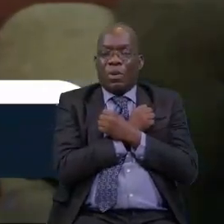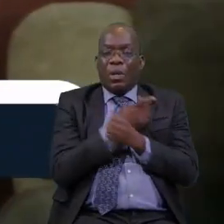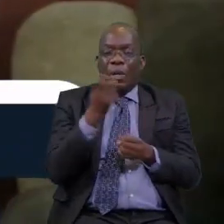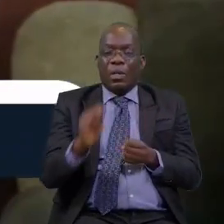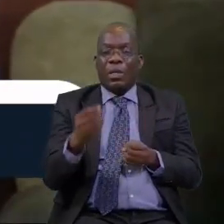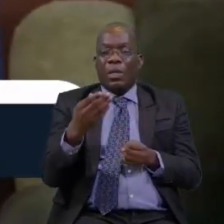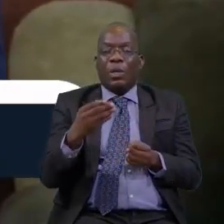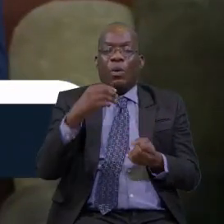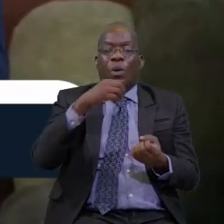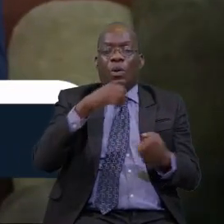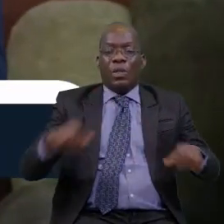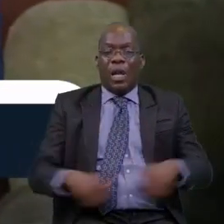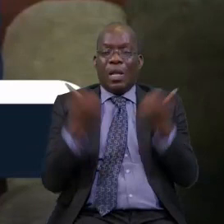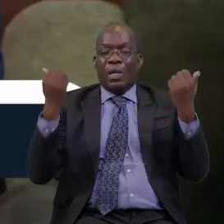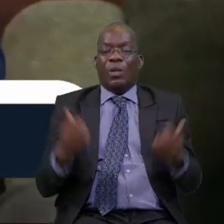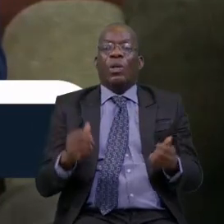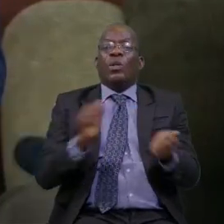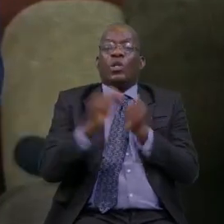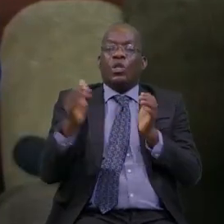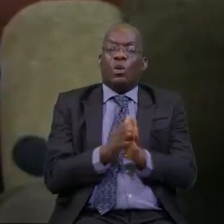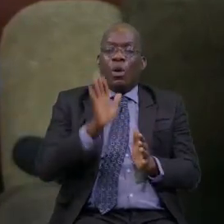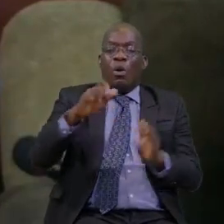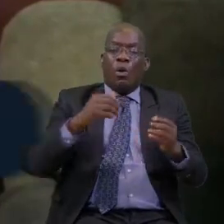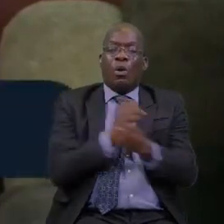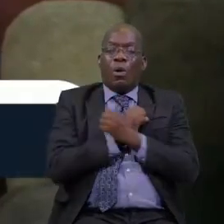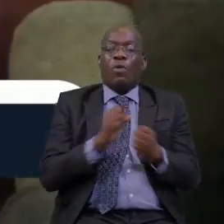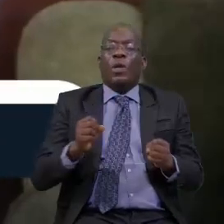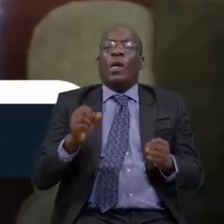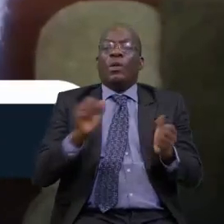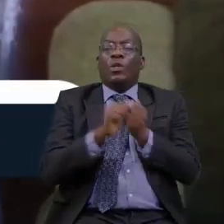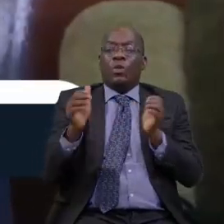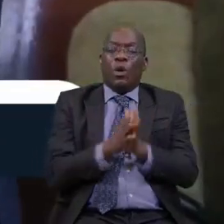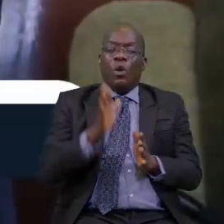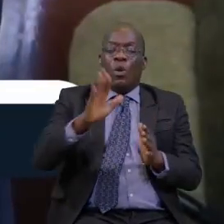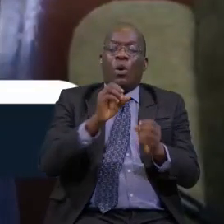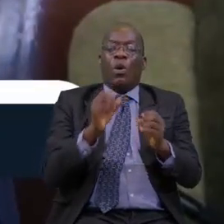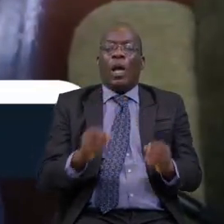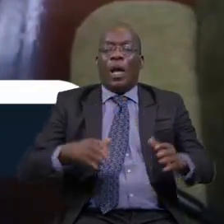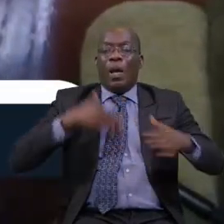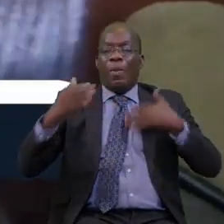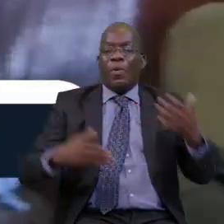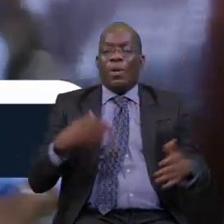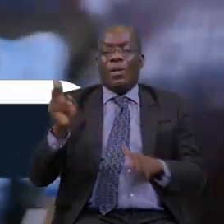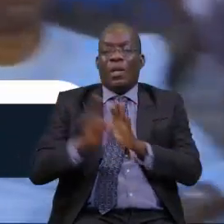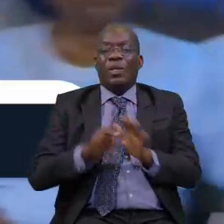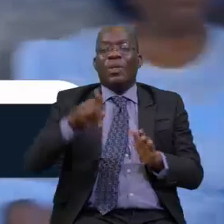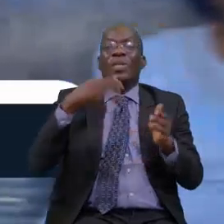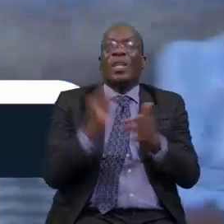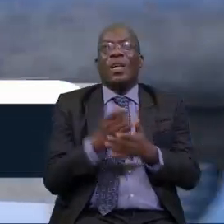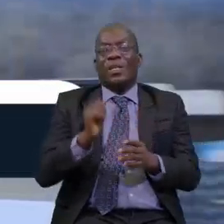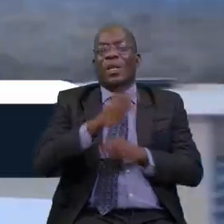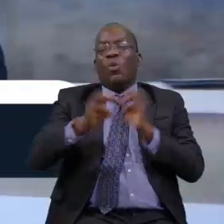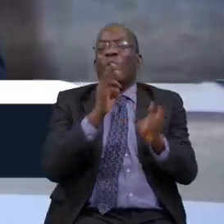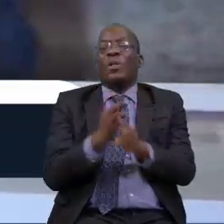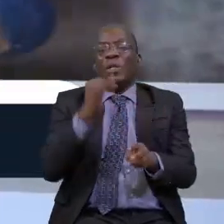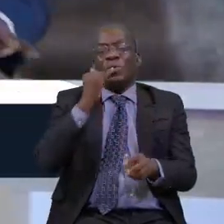they swallow up your passion, they swallow up your excitement, and you say, well, the world is so bad, I'm just